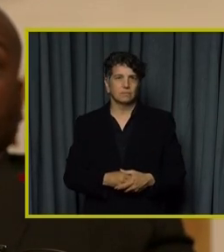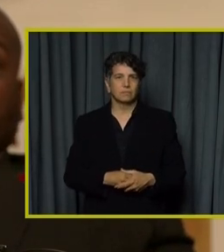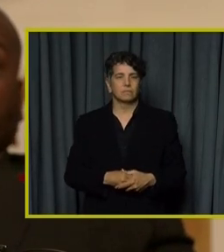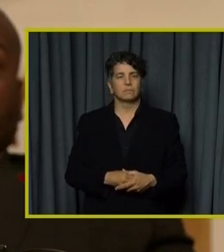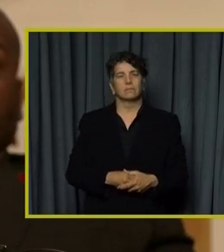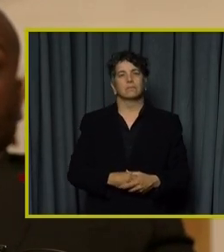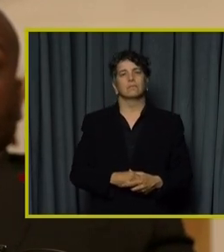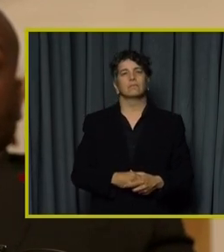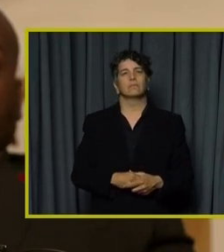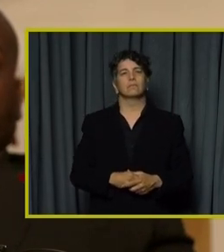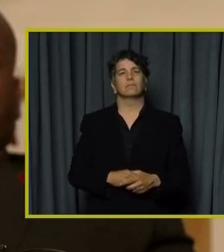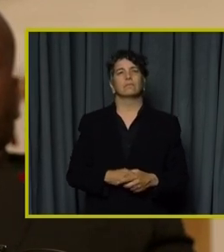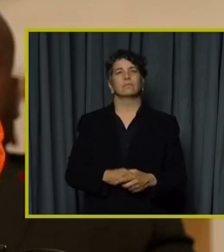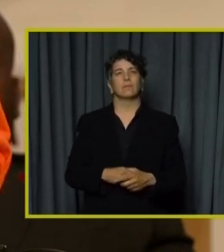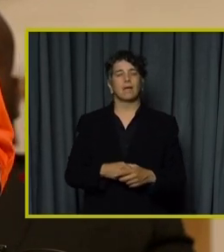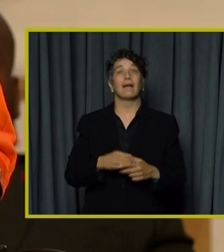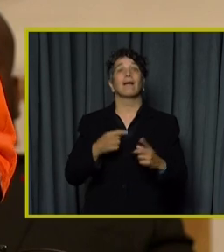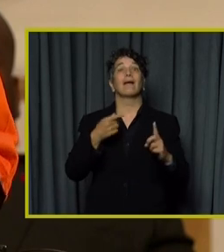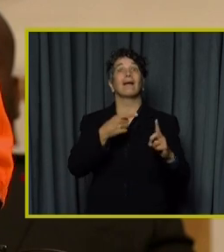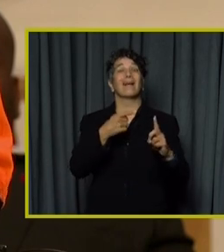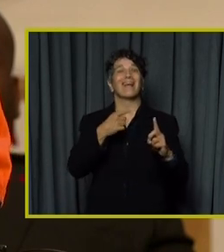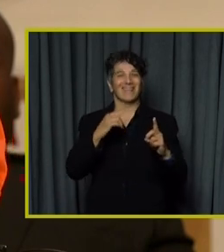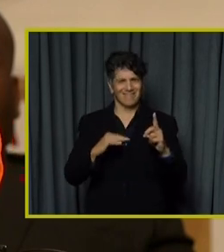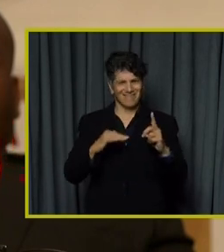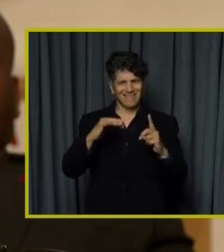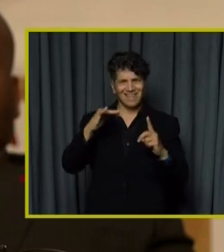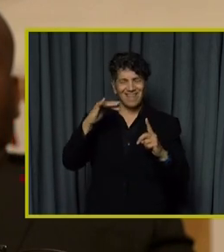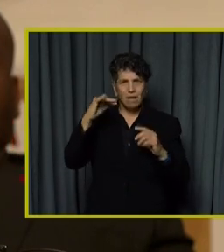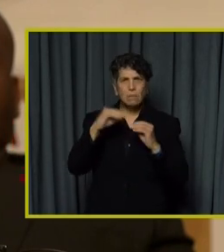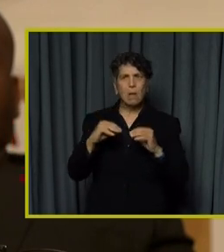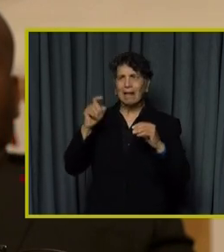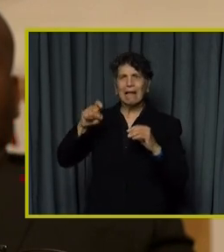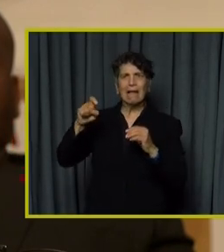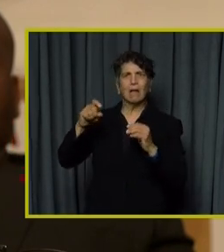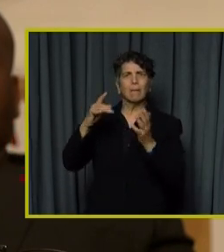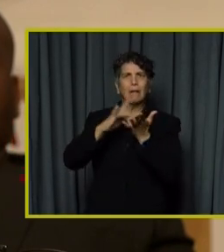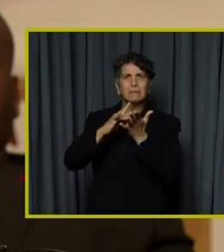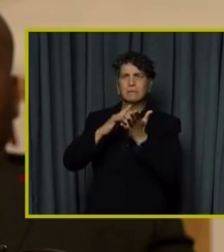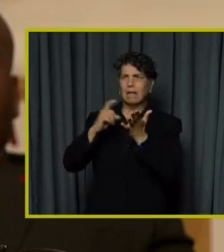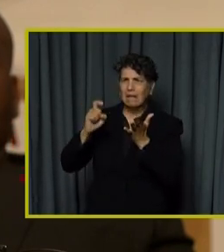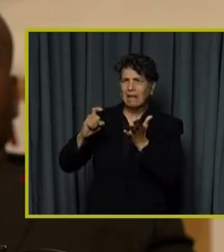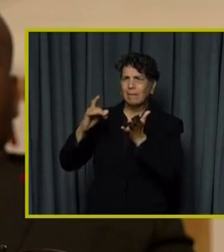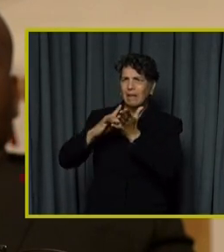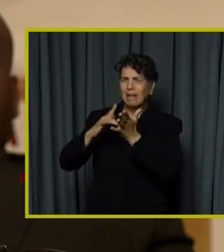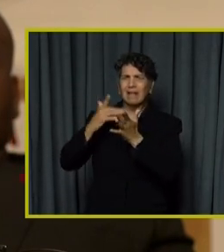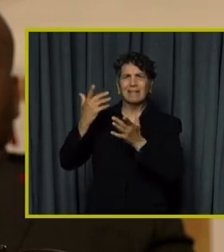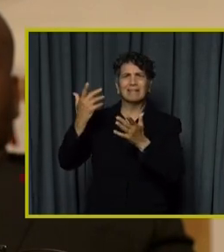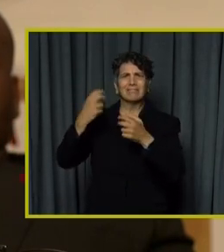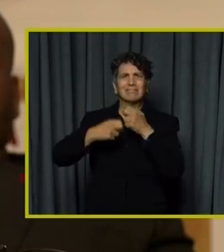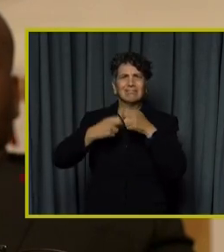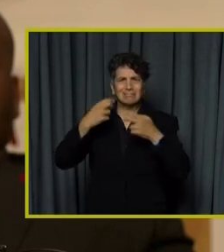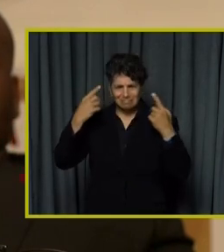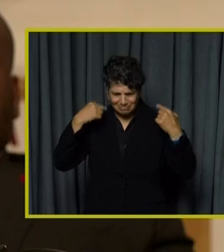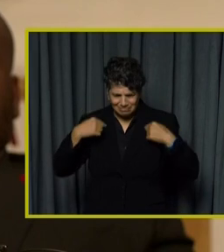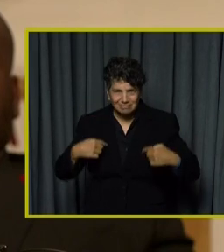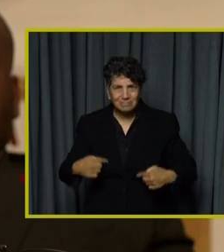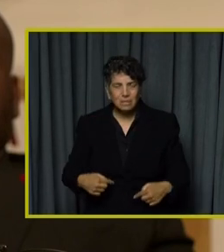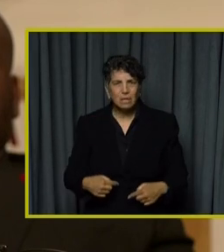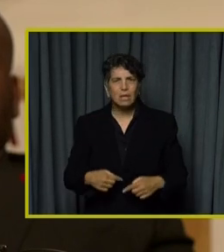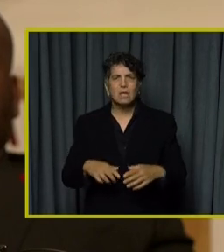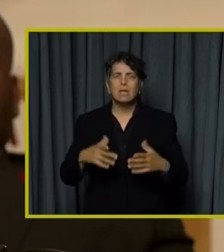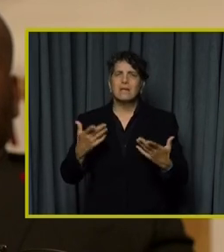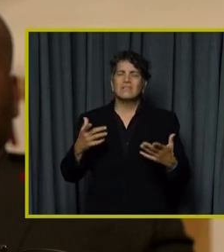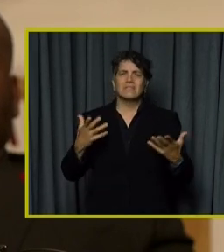medical hurdles to overcome, we flew into action. My husband and I are